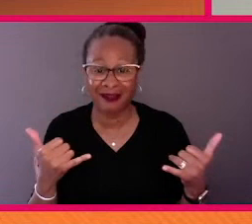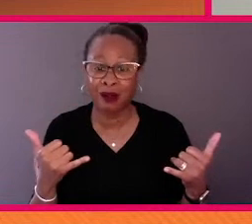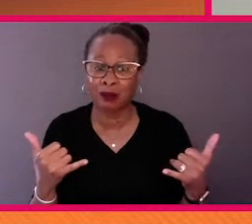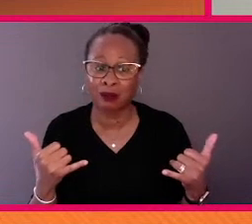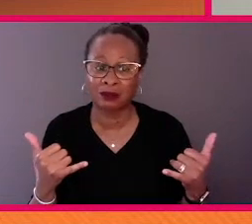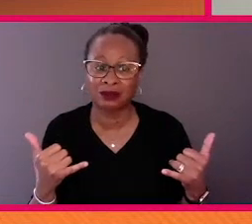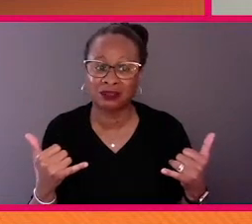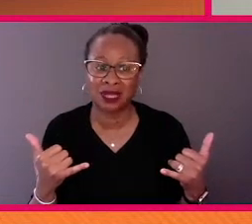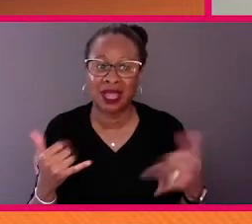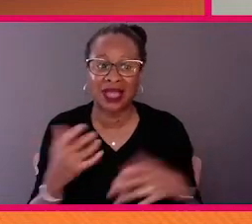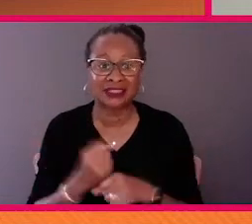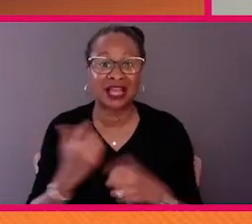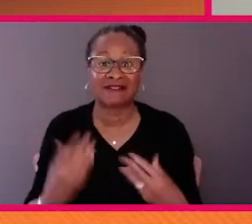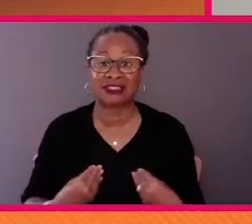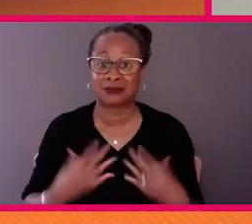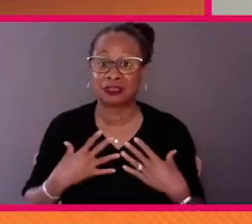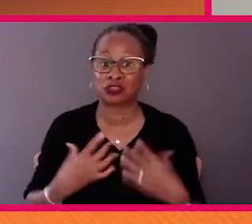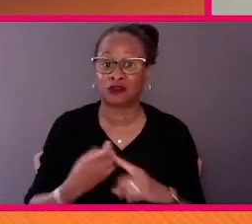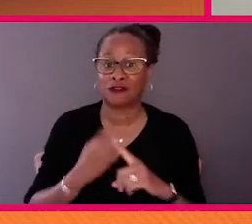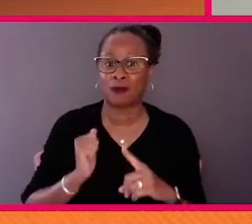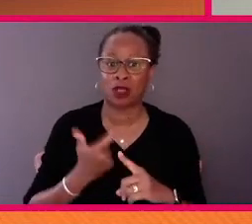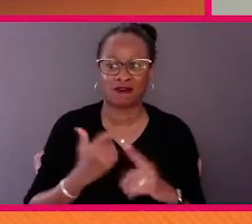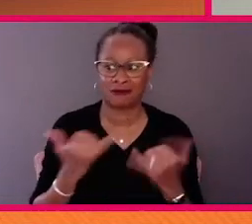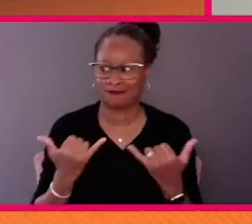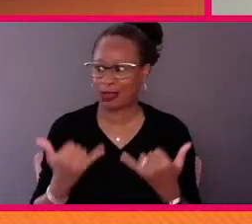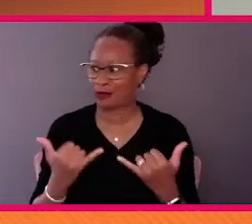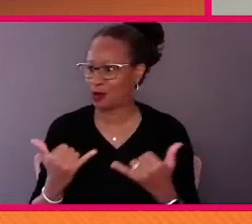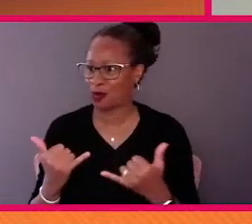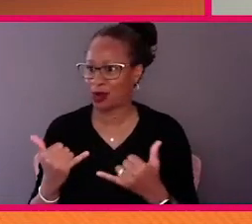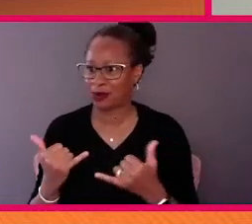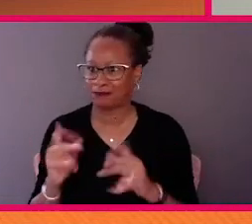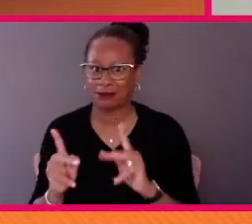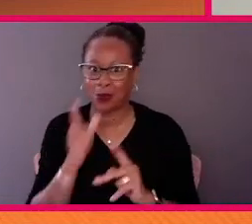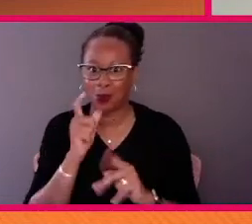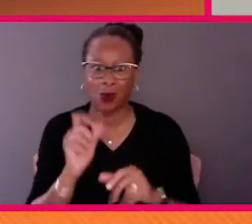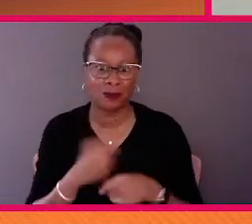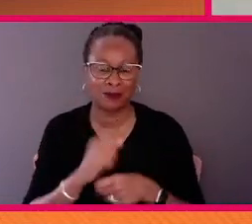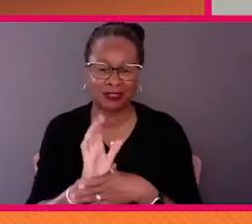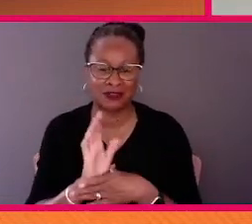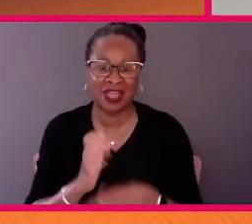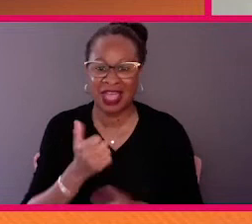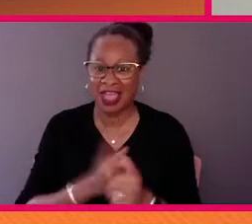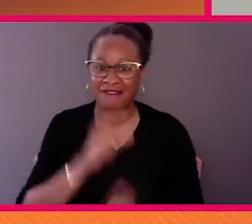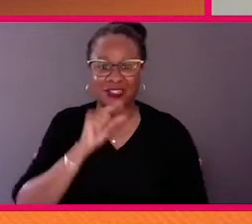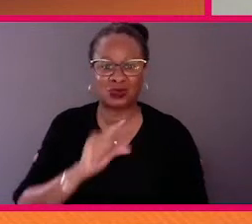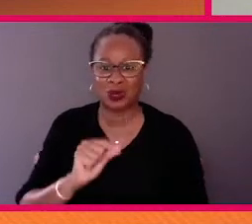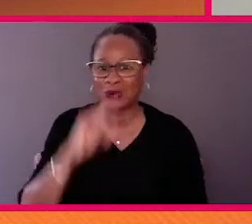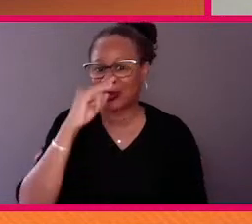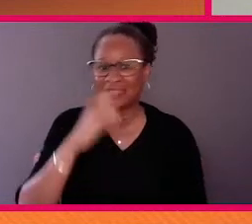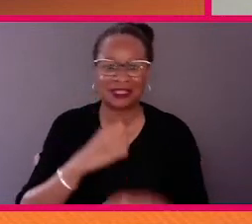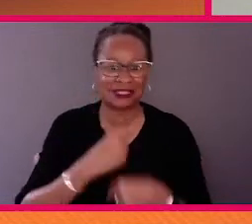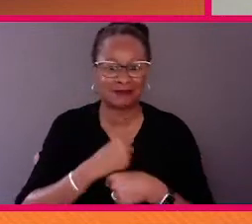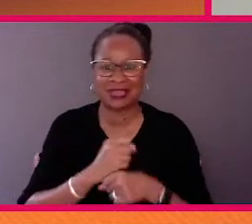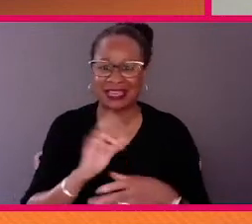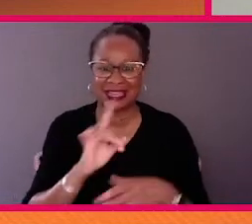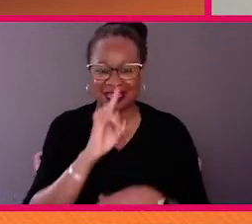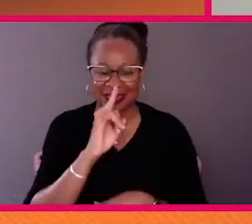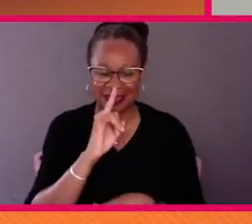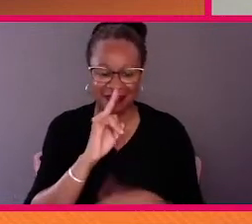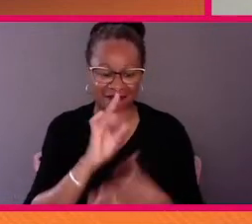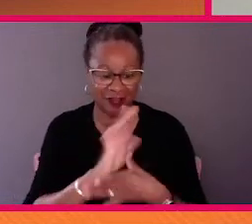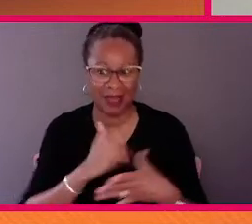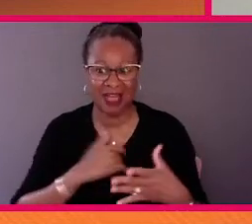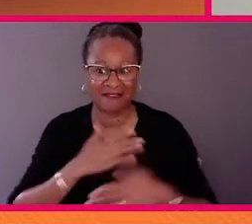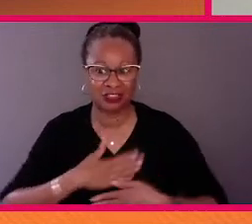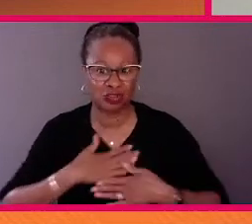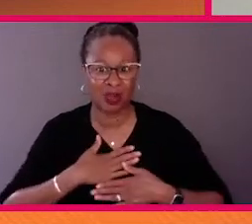take a lot of inspiration from all of my contemporaries. For every person, every 20-year-old kid that's coming up and making a film that I've enjoyed, I'm gleaning